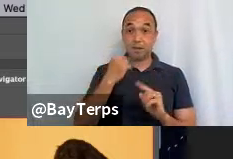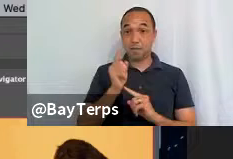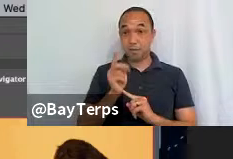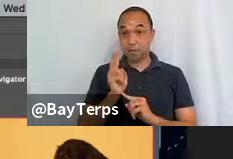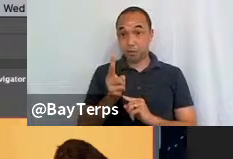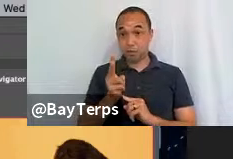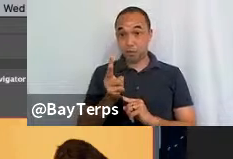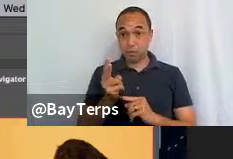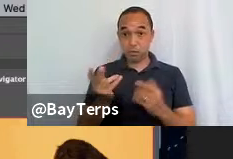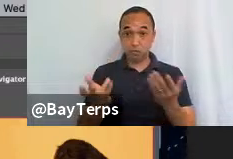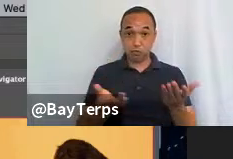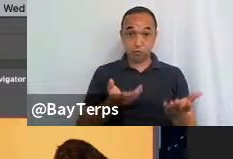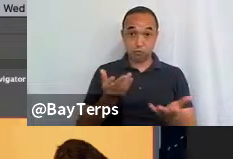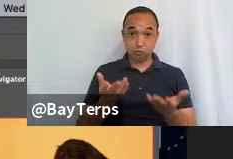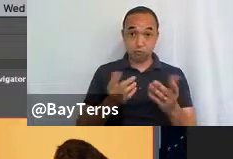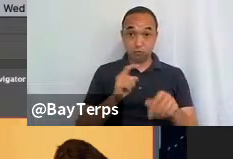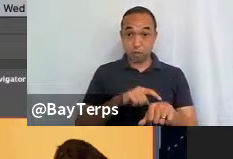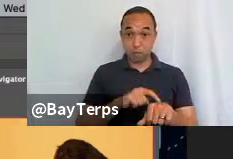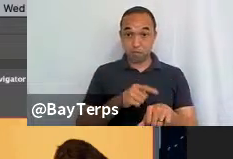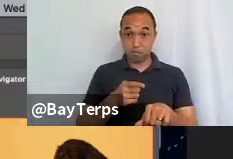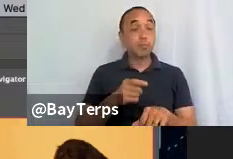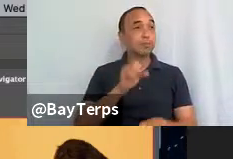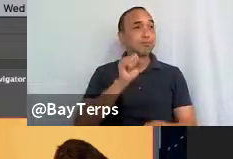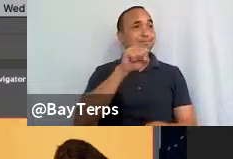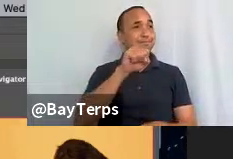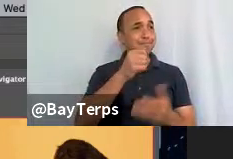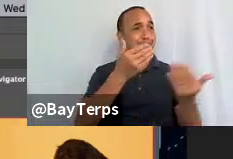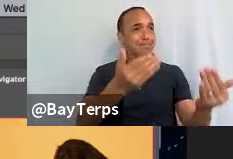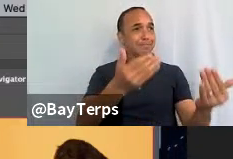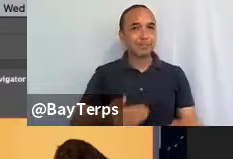two of extra time. Yeah, let's do it. Okay.